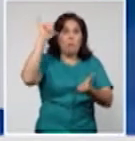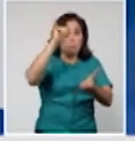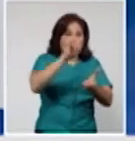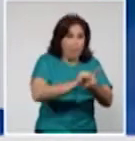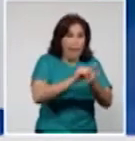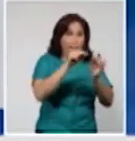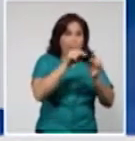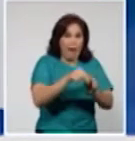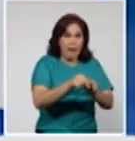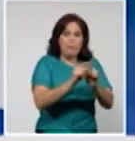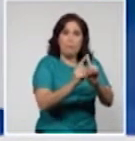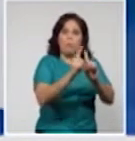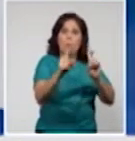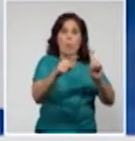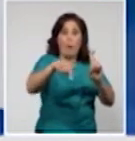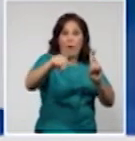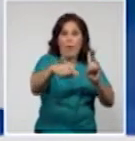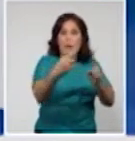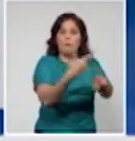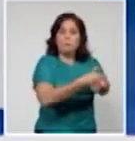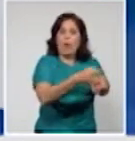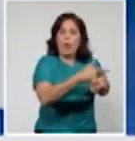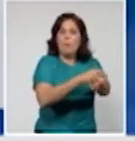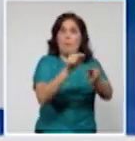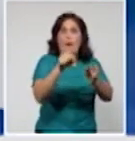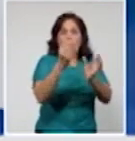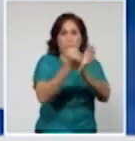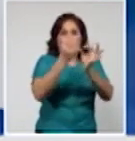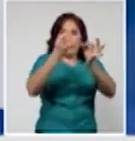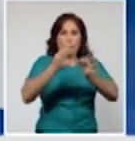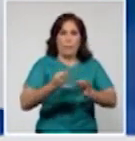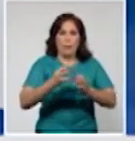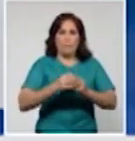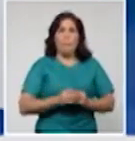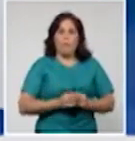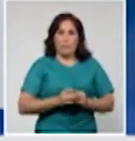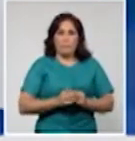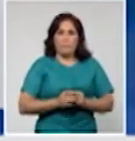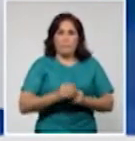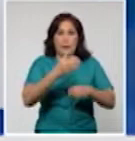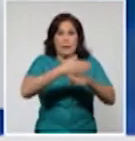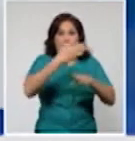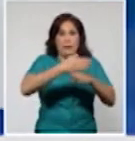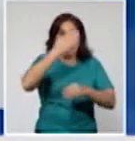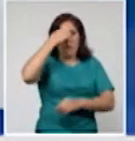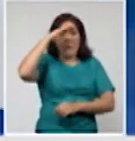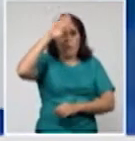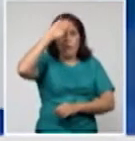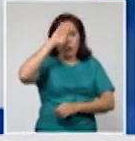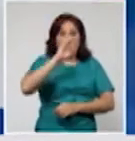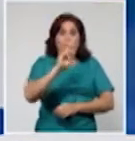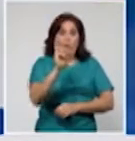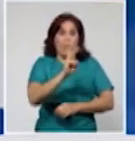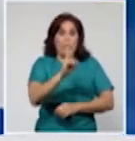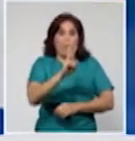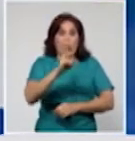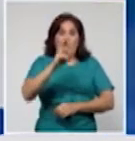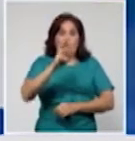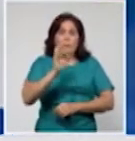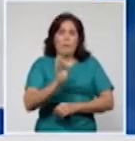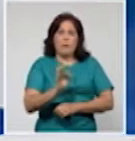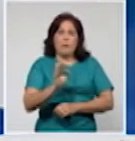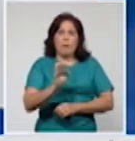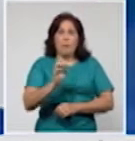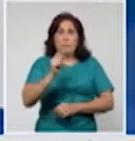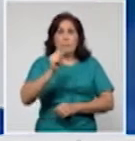of the same name, and 1 is from Songolomaya. The